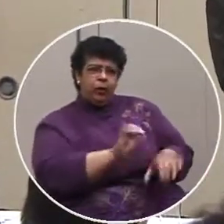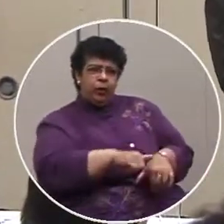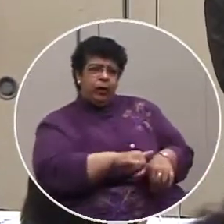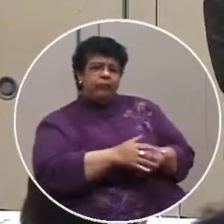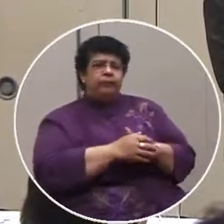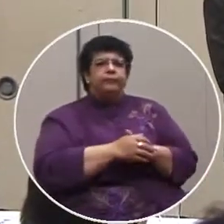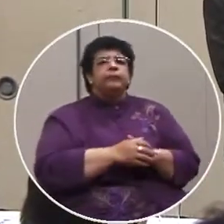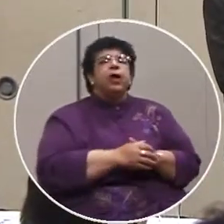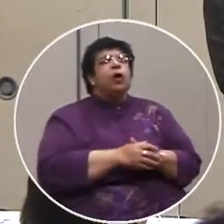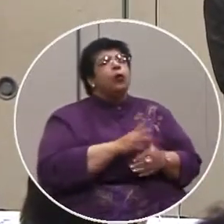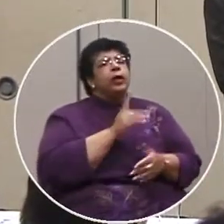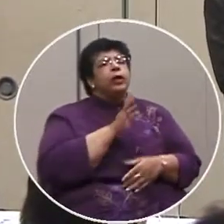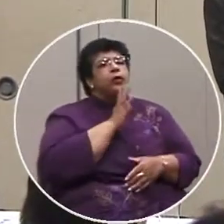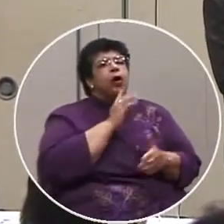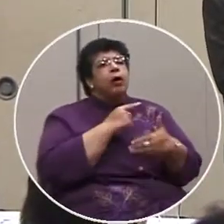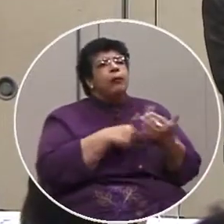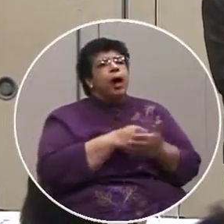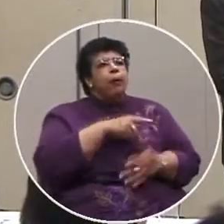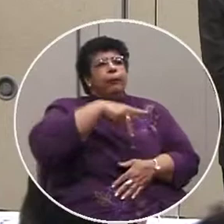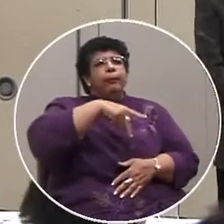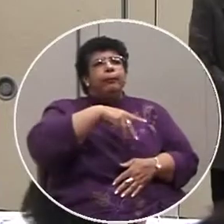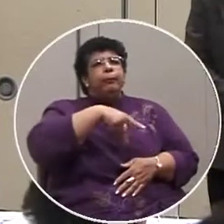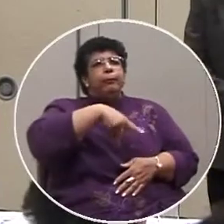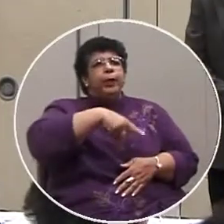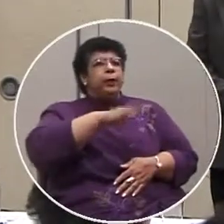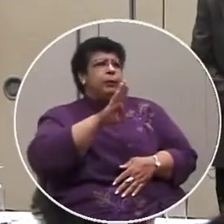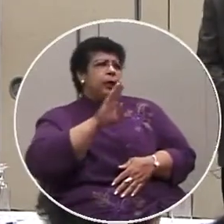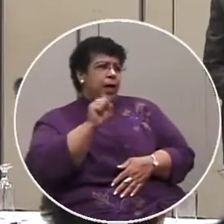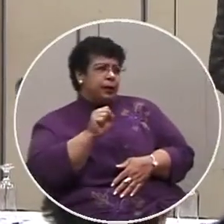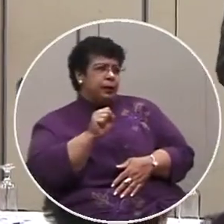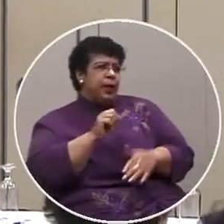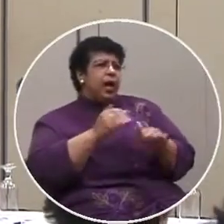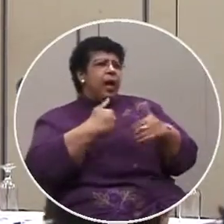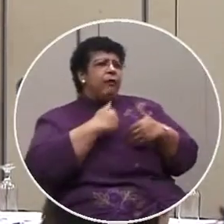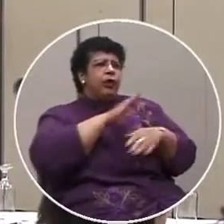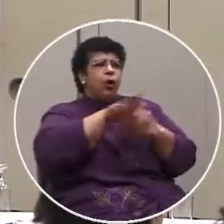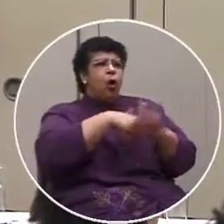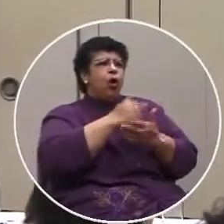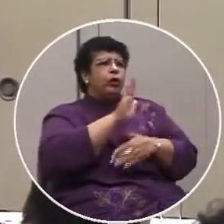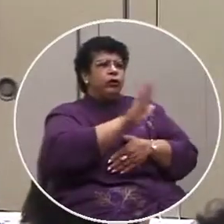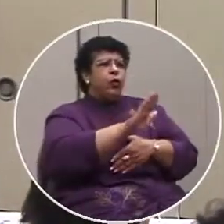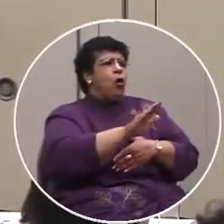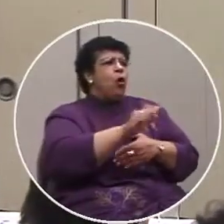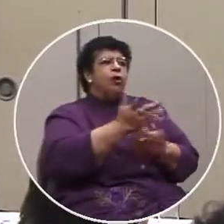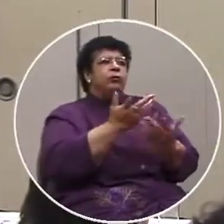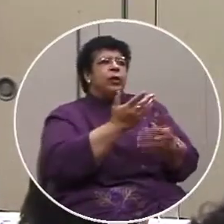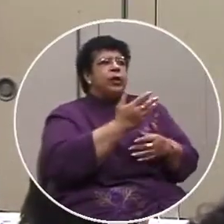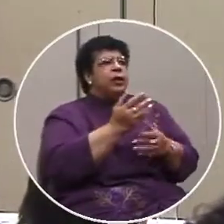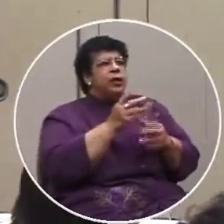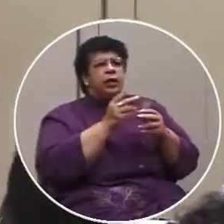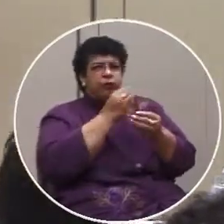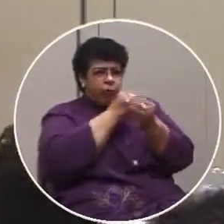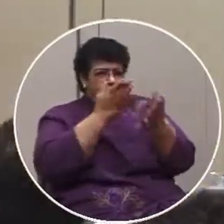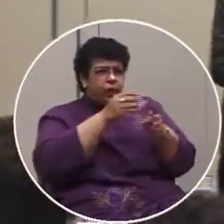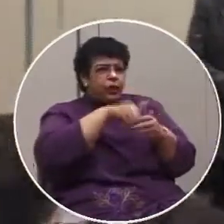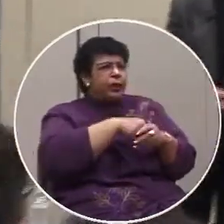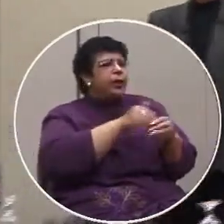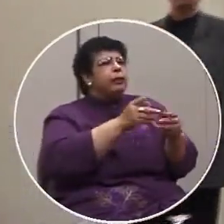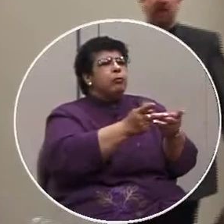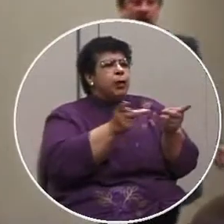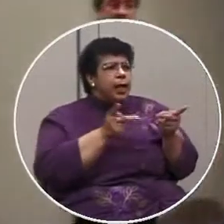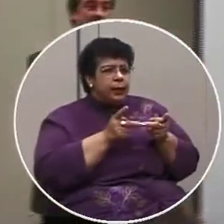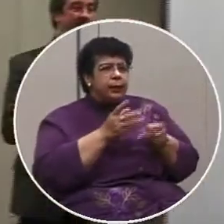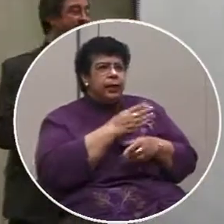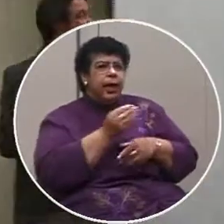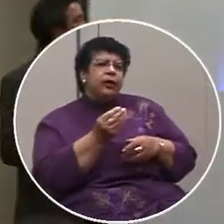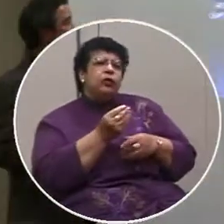can talk about PBS and the importance of having all of your systems in place. You have these slides. You can review them at your leisure.